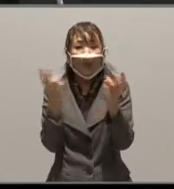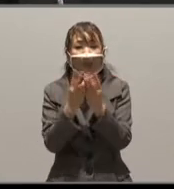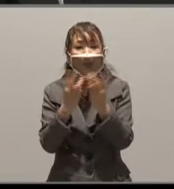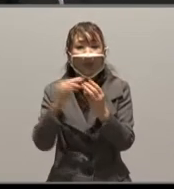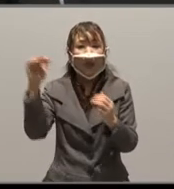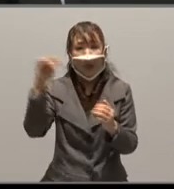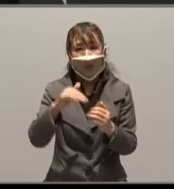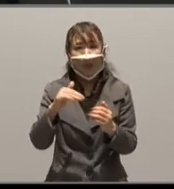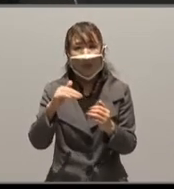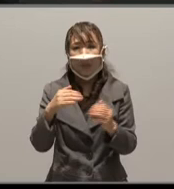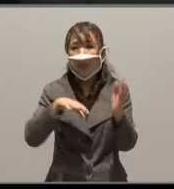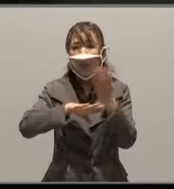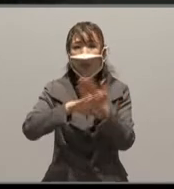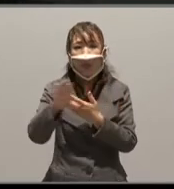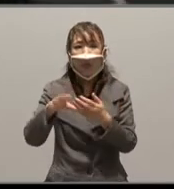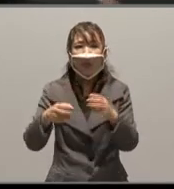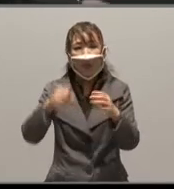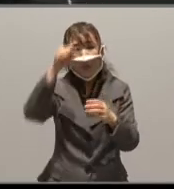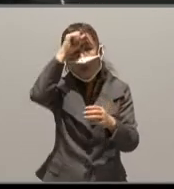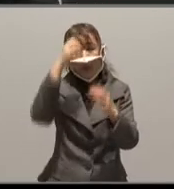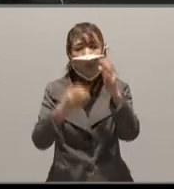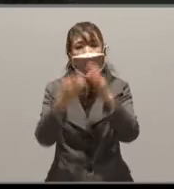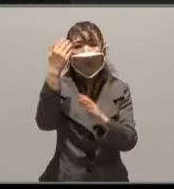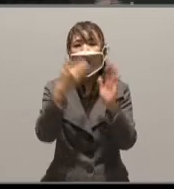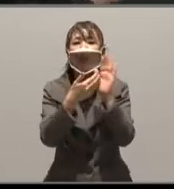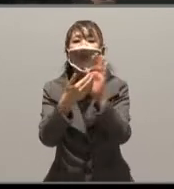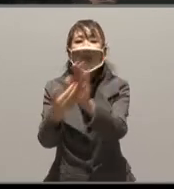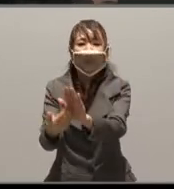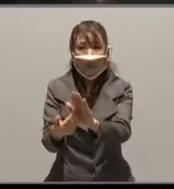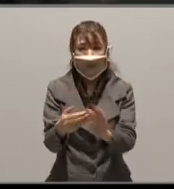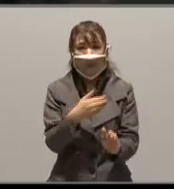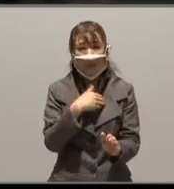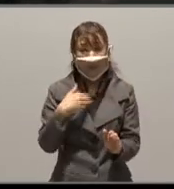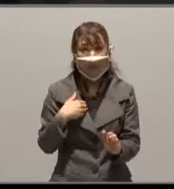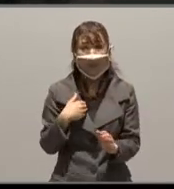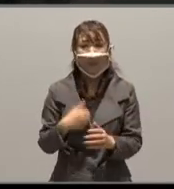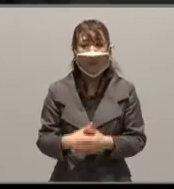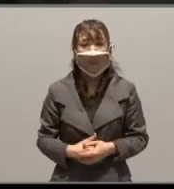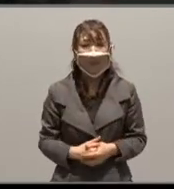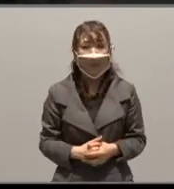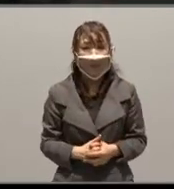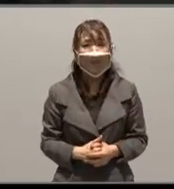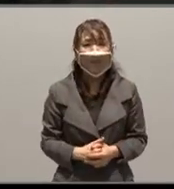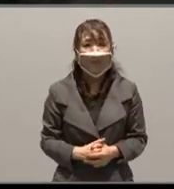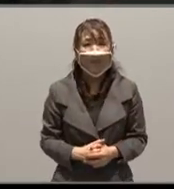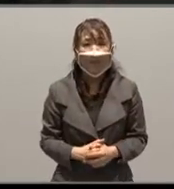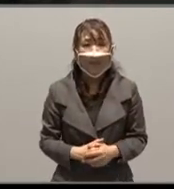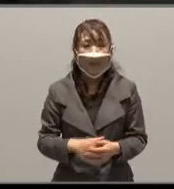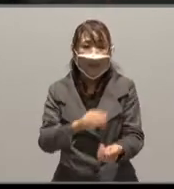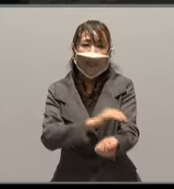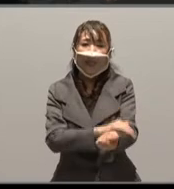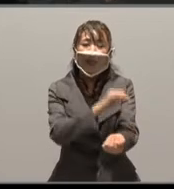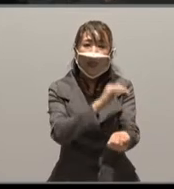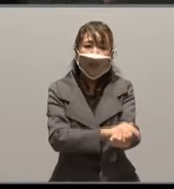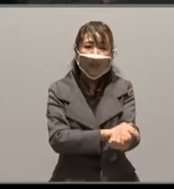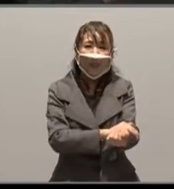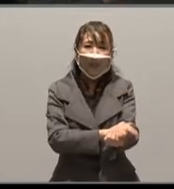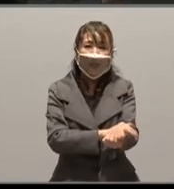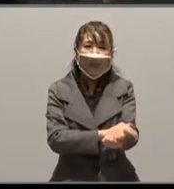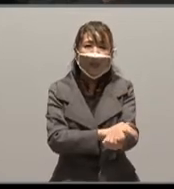a pulse rate decreased, that will work for the prevention of cardiac disease. So if you